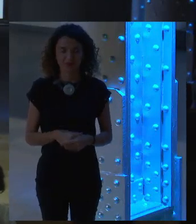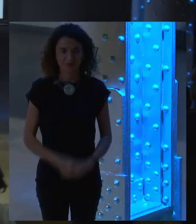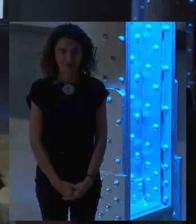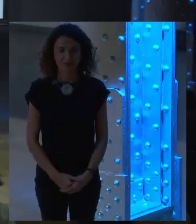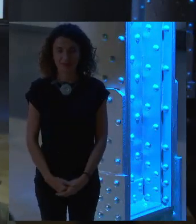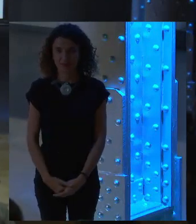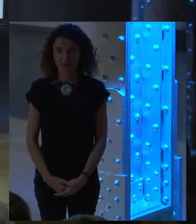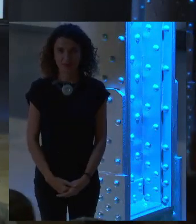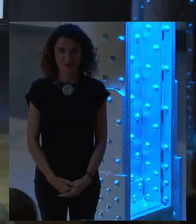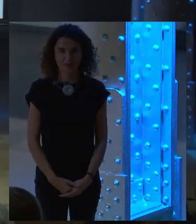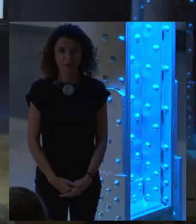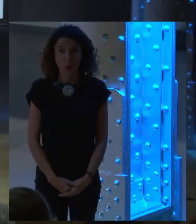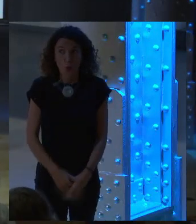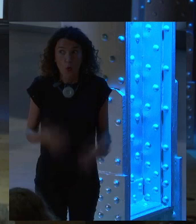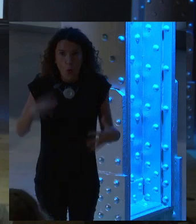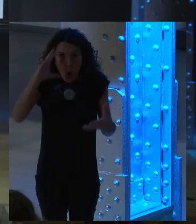These are crazy.